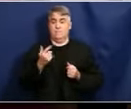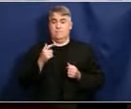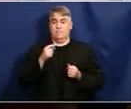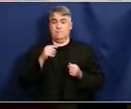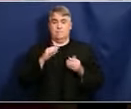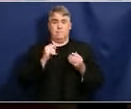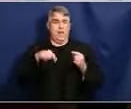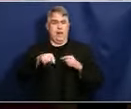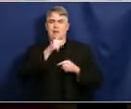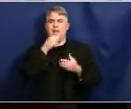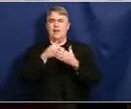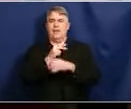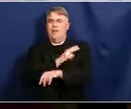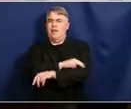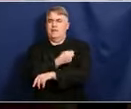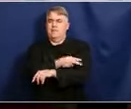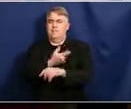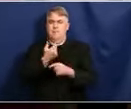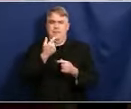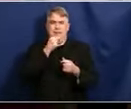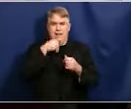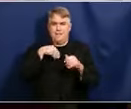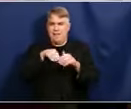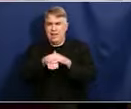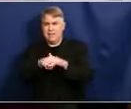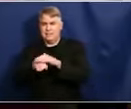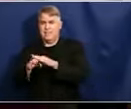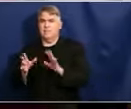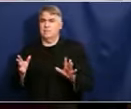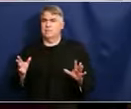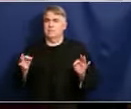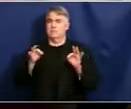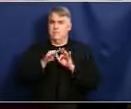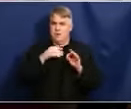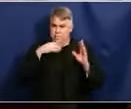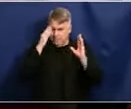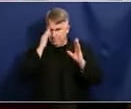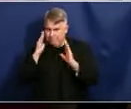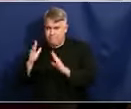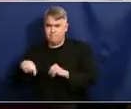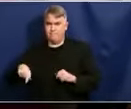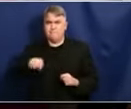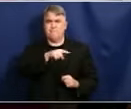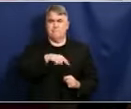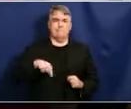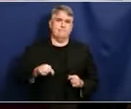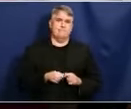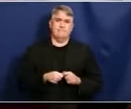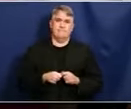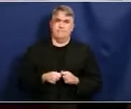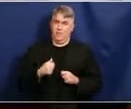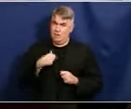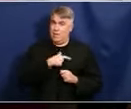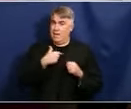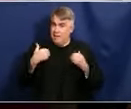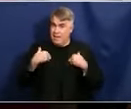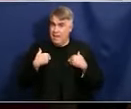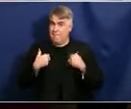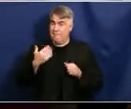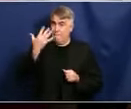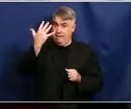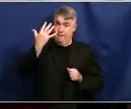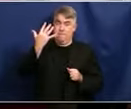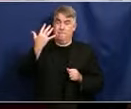And in the past week, I want to make sure that we emphasize that although there is about 5 vaccination centers located within those zip